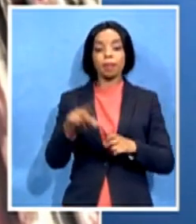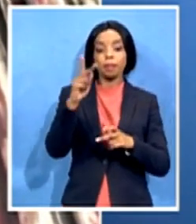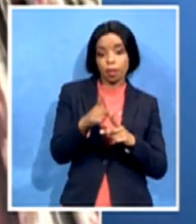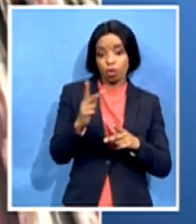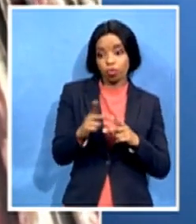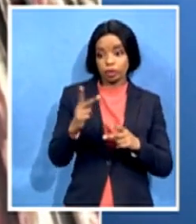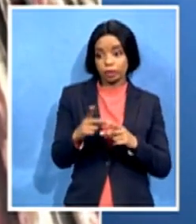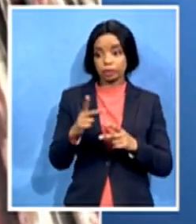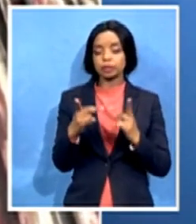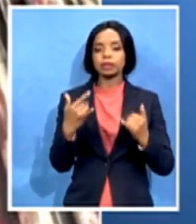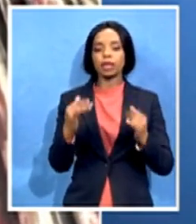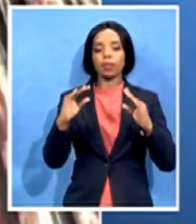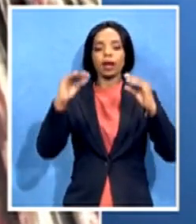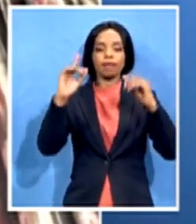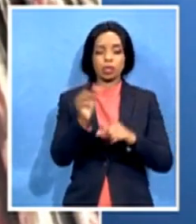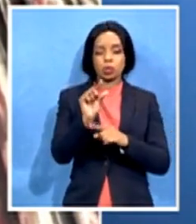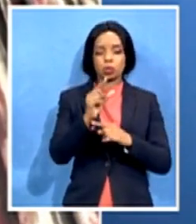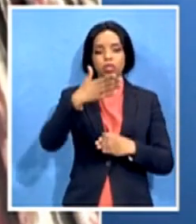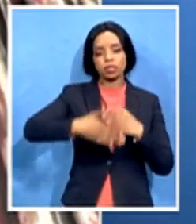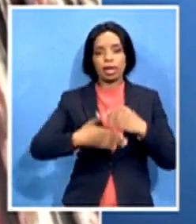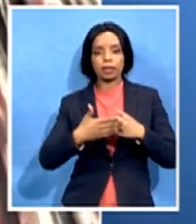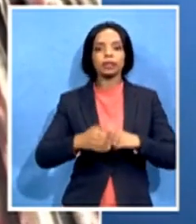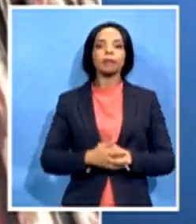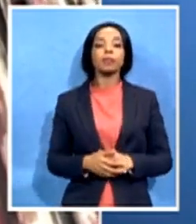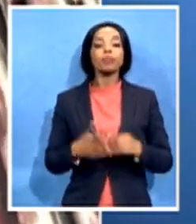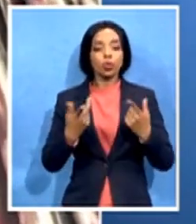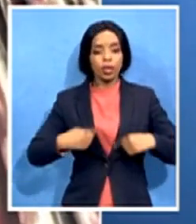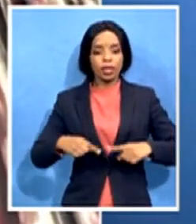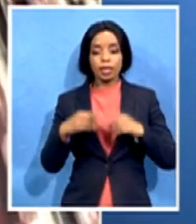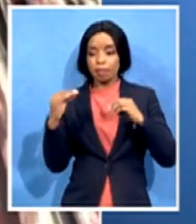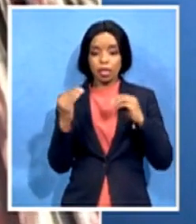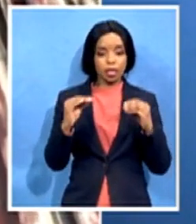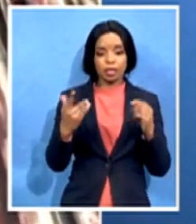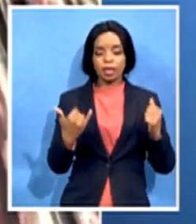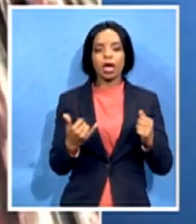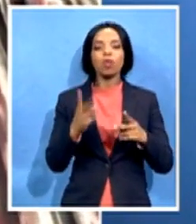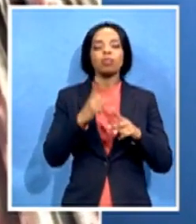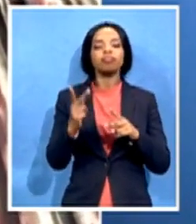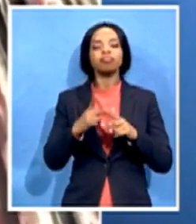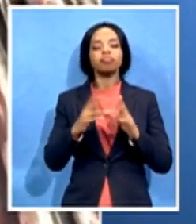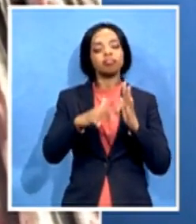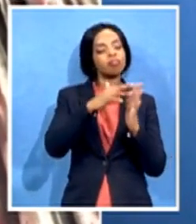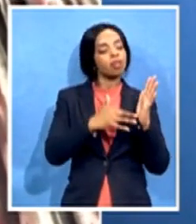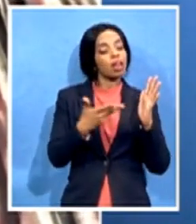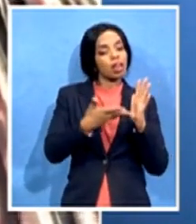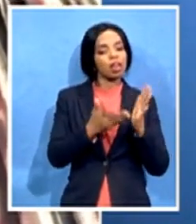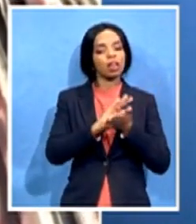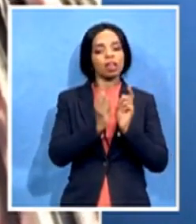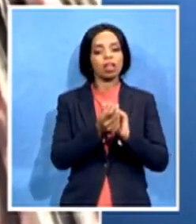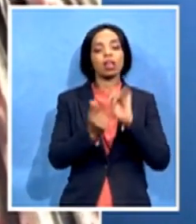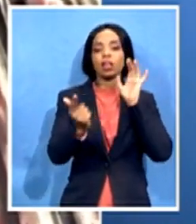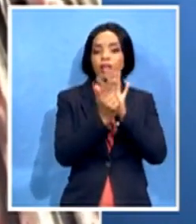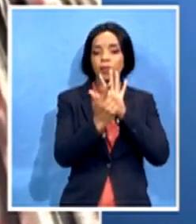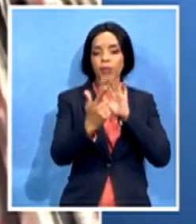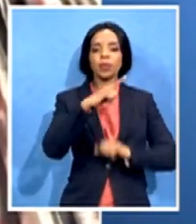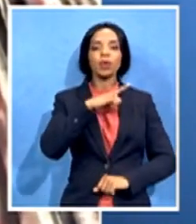a bill to make it the law that every animal in the country must be traceable. Obviously, there will be